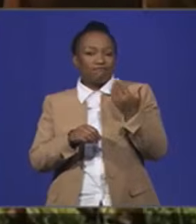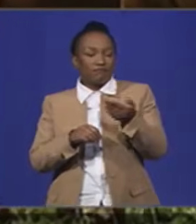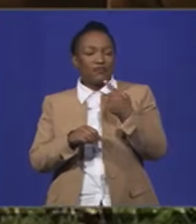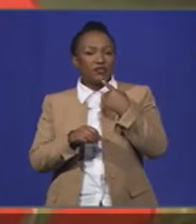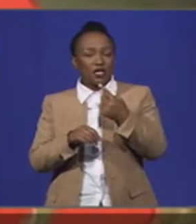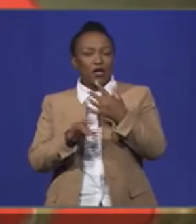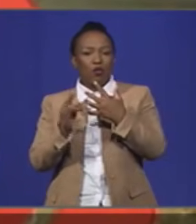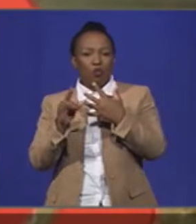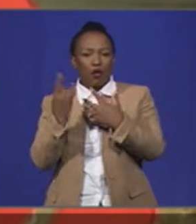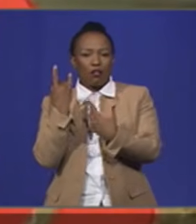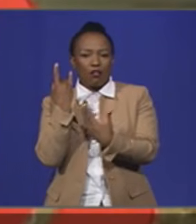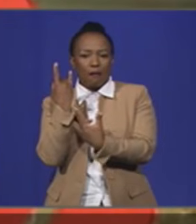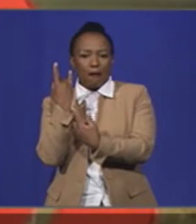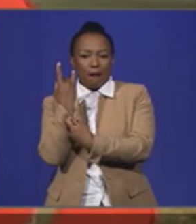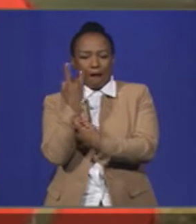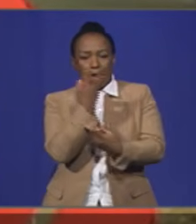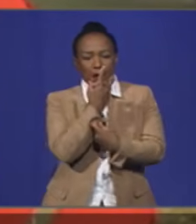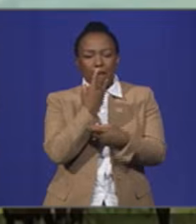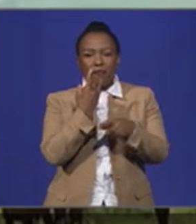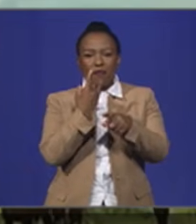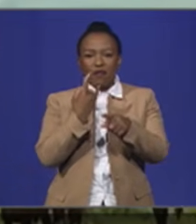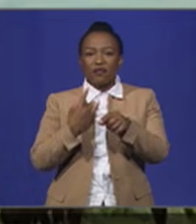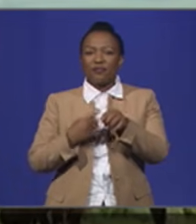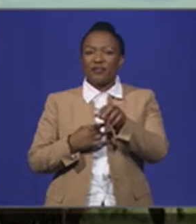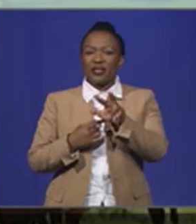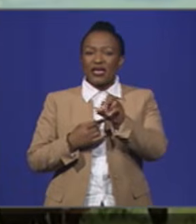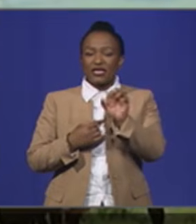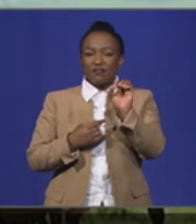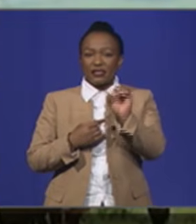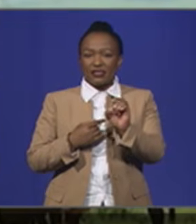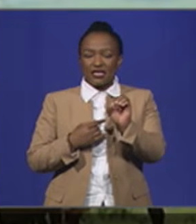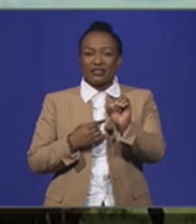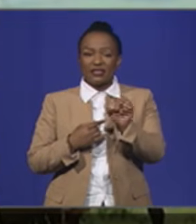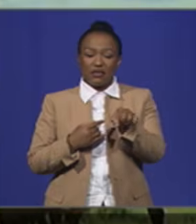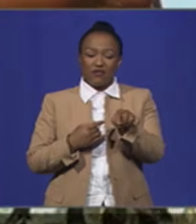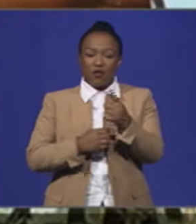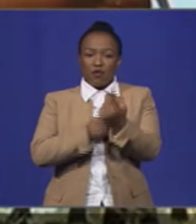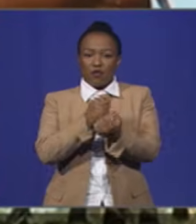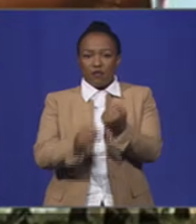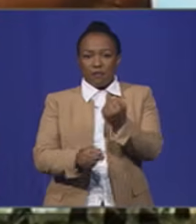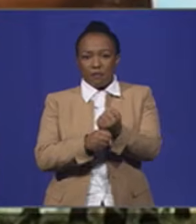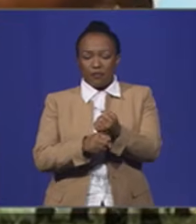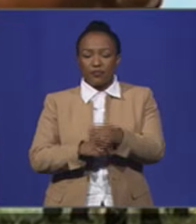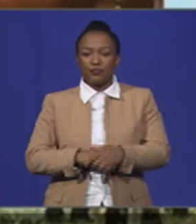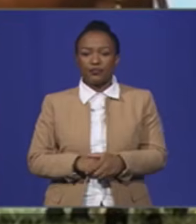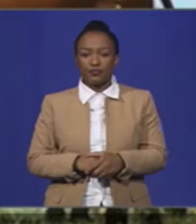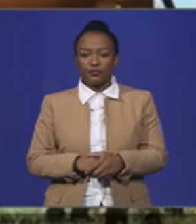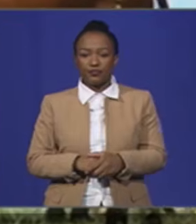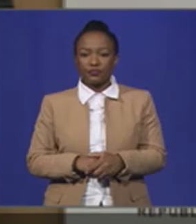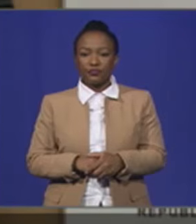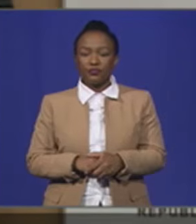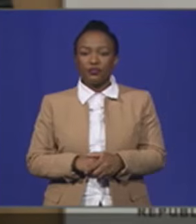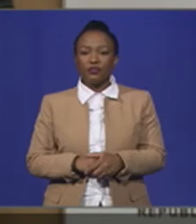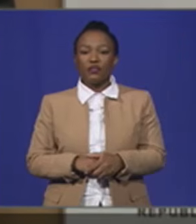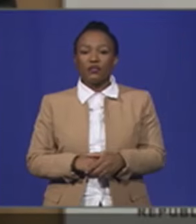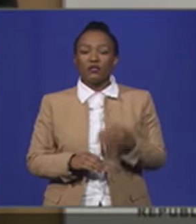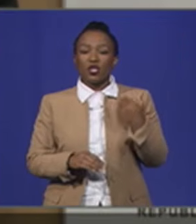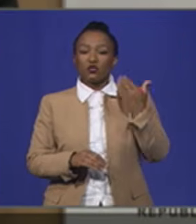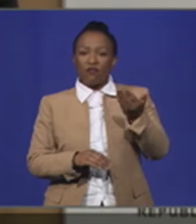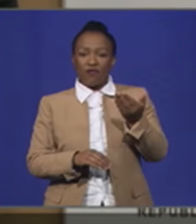enta dipersente di le 80 tsa leruo la naga ka Sedimonthole wa ngwaga ono. To date, we've received 6 million